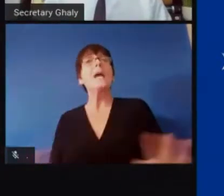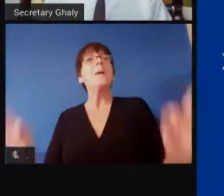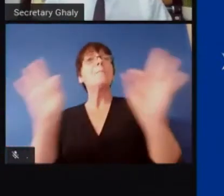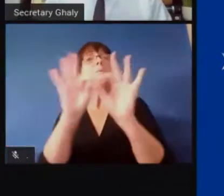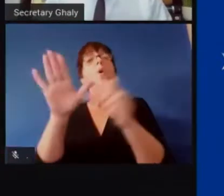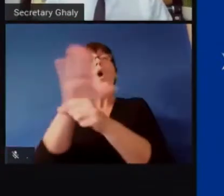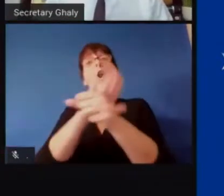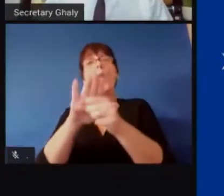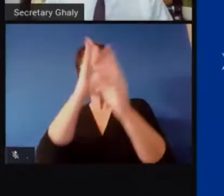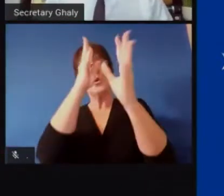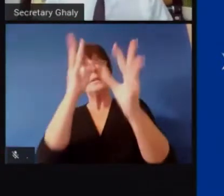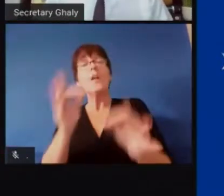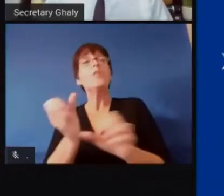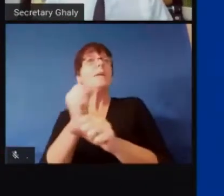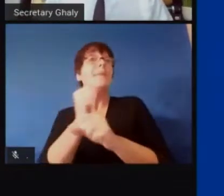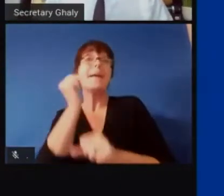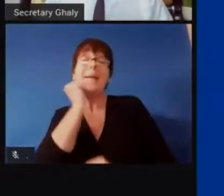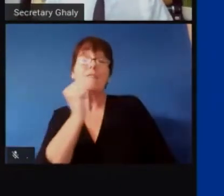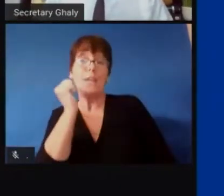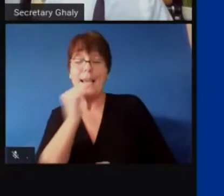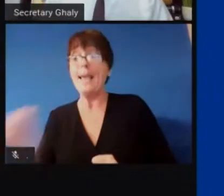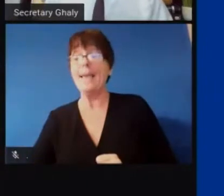decisions they're making every day.